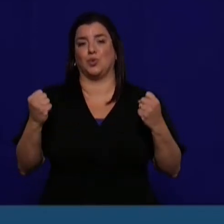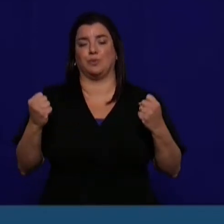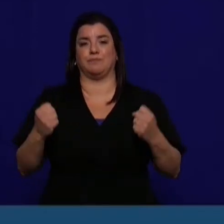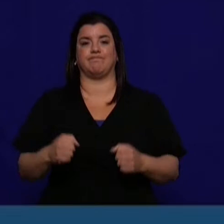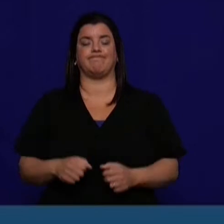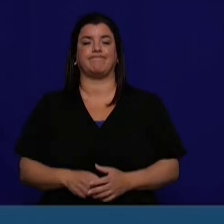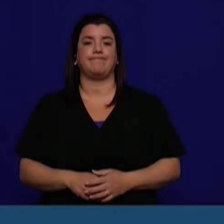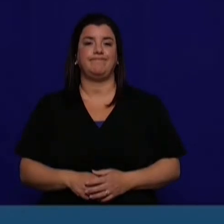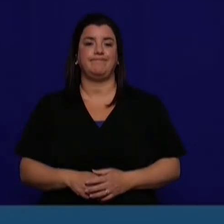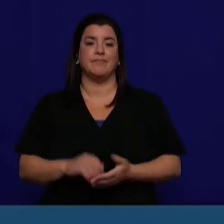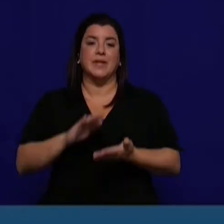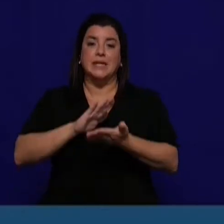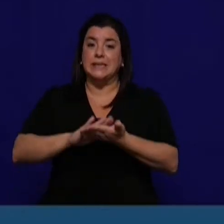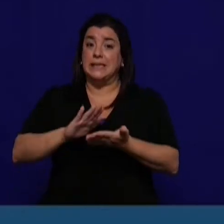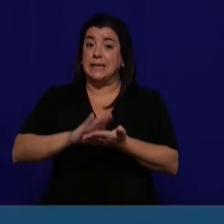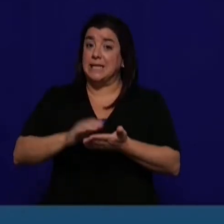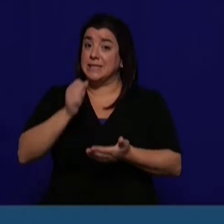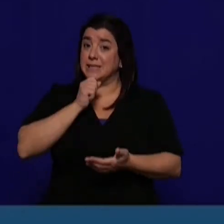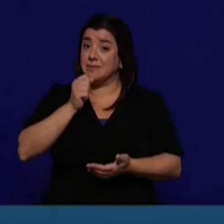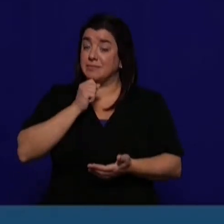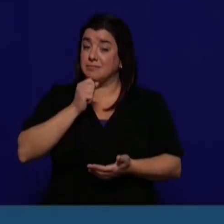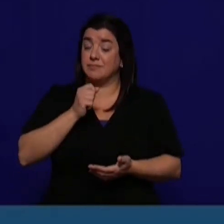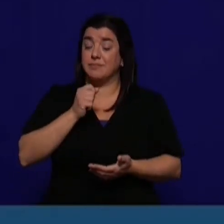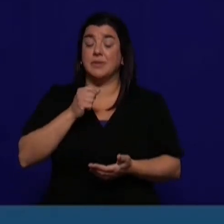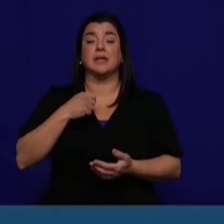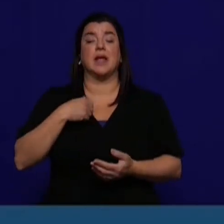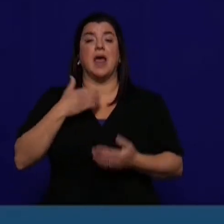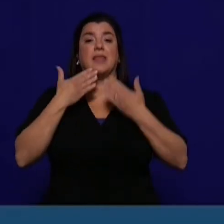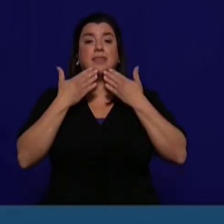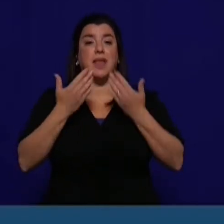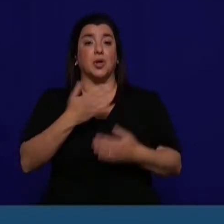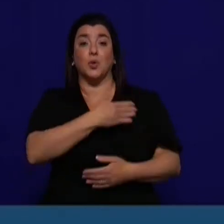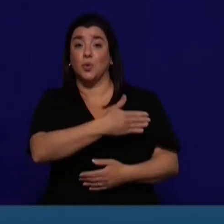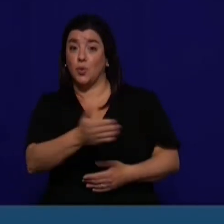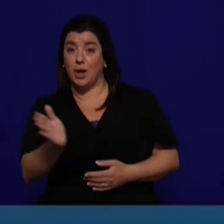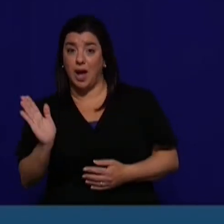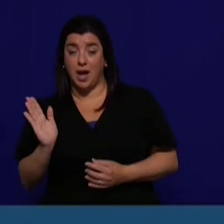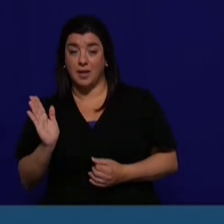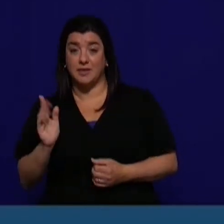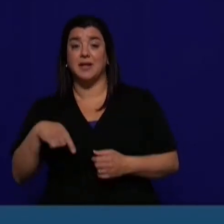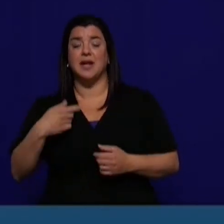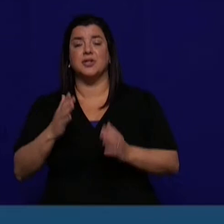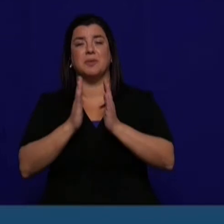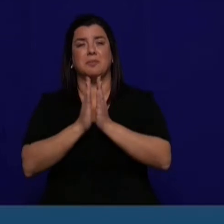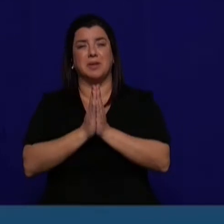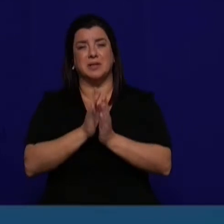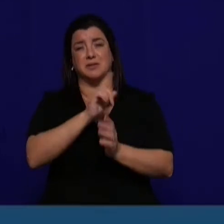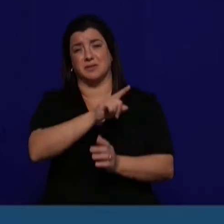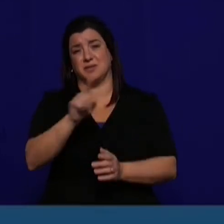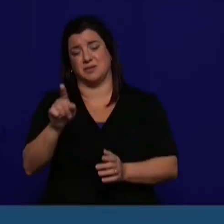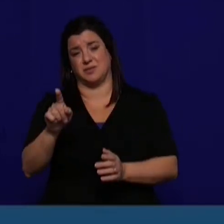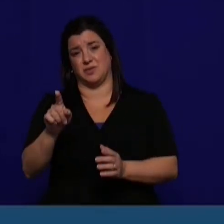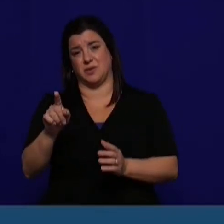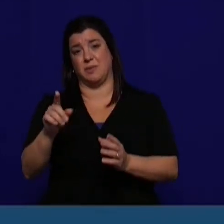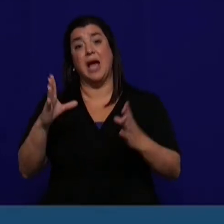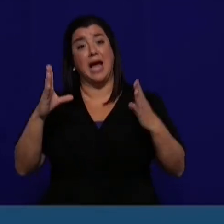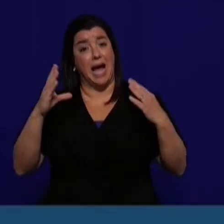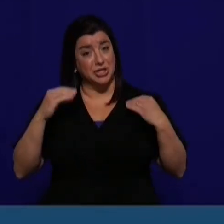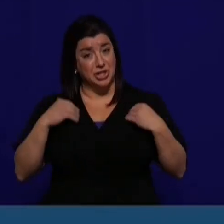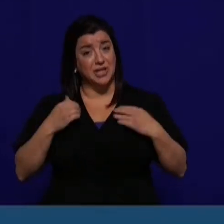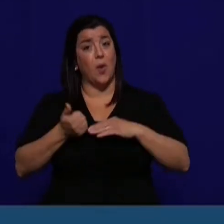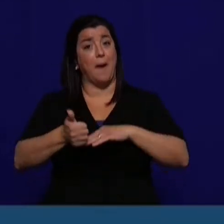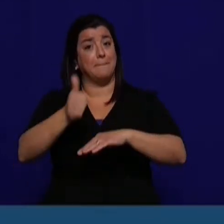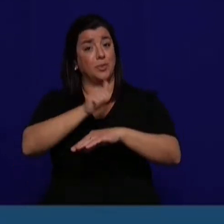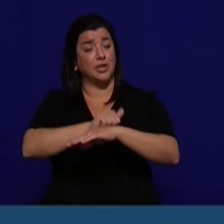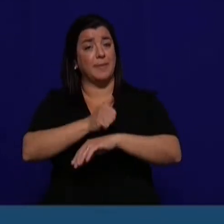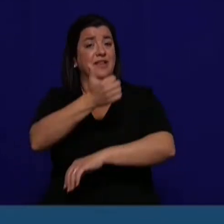kienu l-mistoqsijiet li kellna min-naħa tagħna, nixtieq nirringrazzja lil kulħadd u nerġa' nappella biex taċċettaw it-tilqim li qegħdin